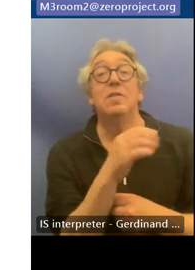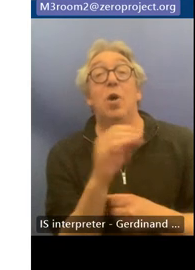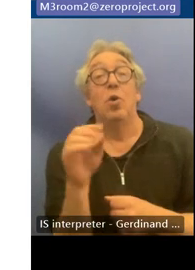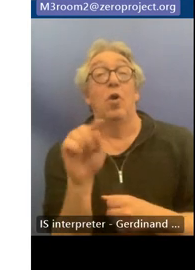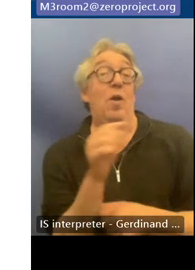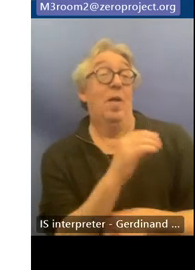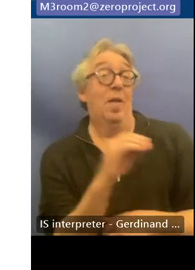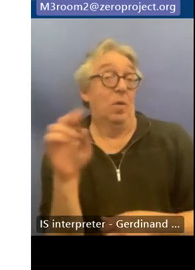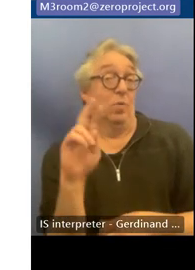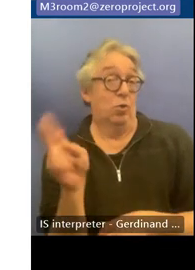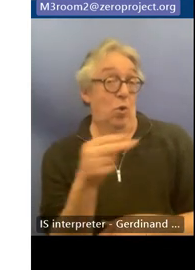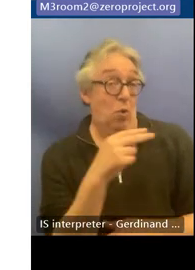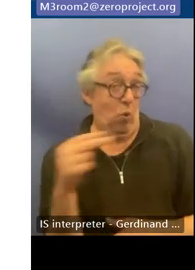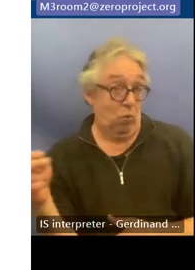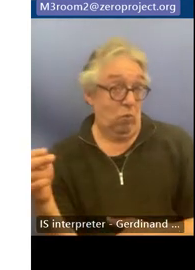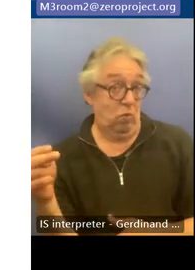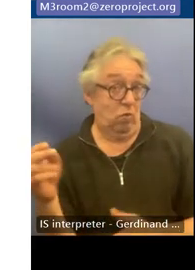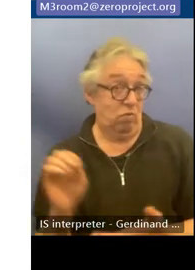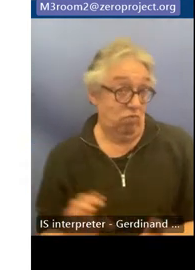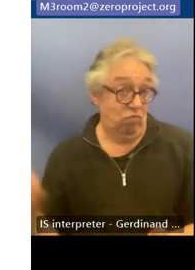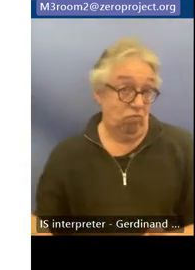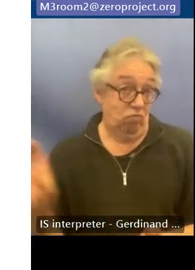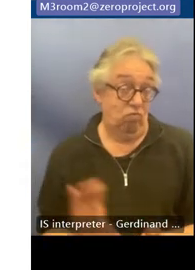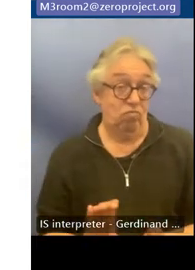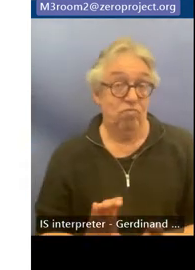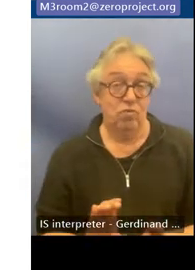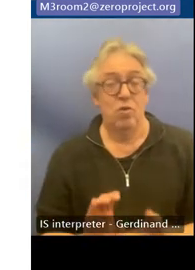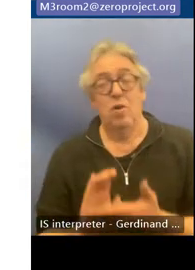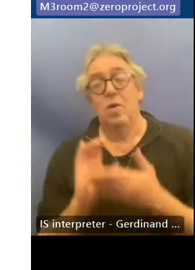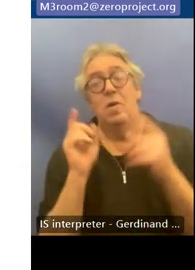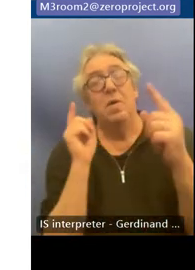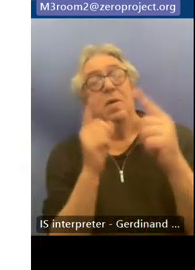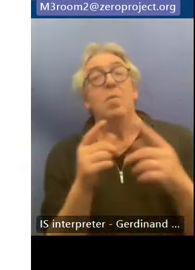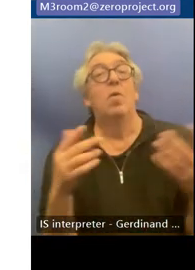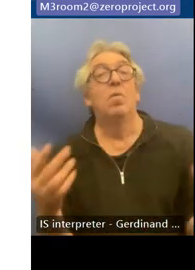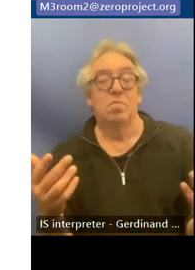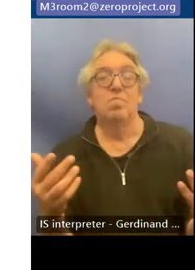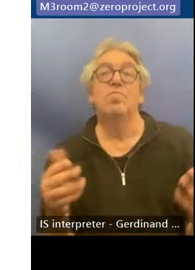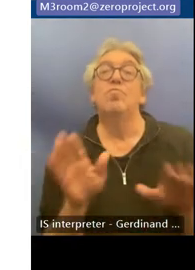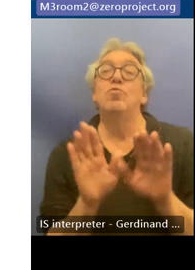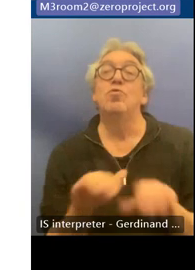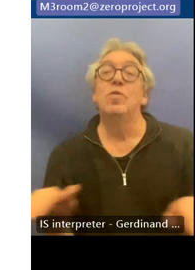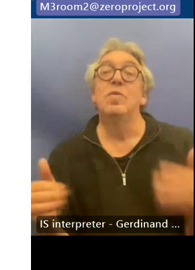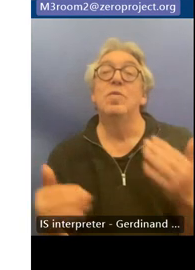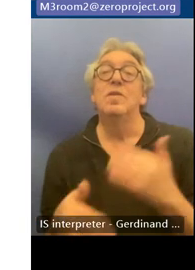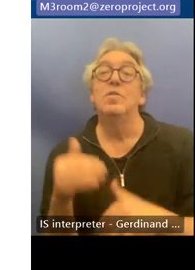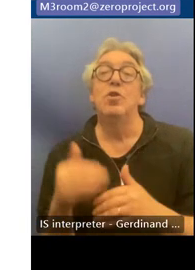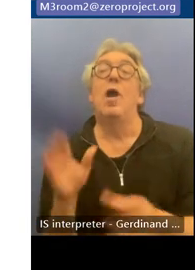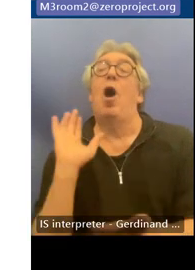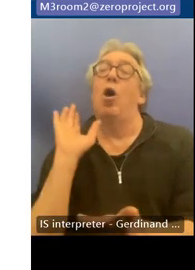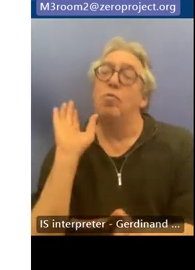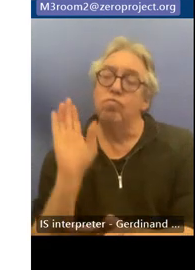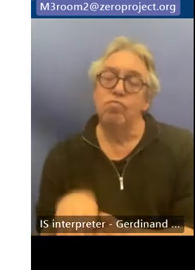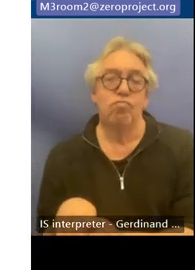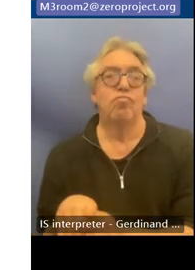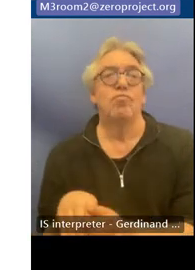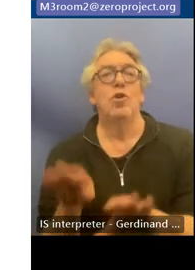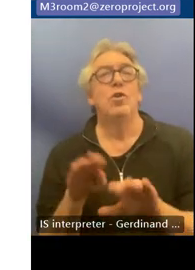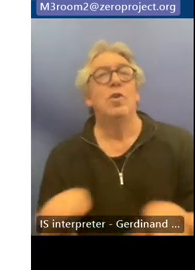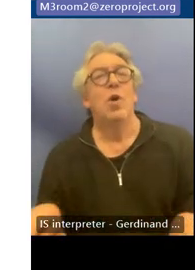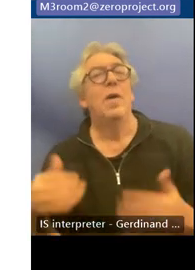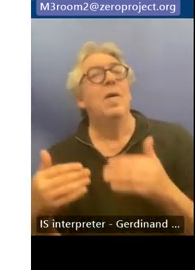600,000 euros. And the objective, the main objective, is to achieve the inclusion of children with disabilities and other learning challenges